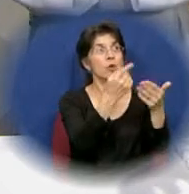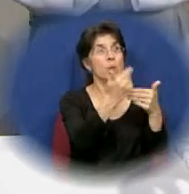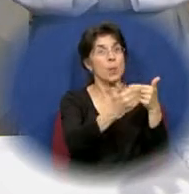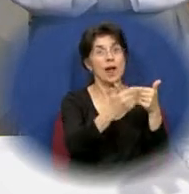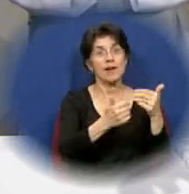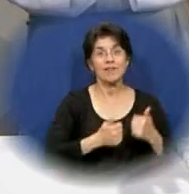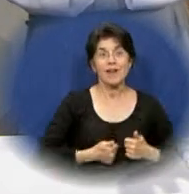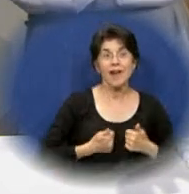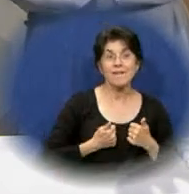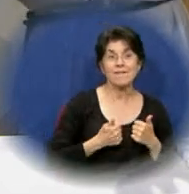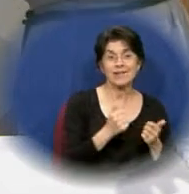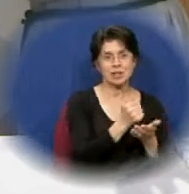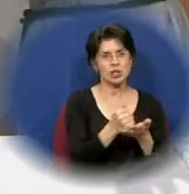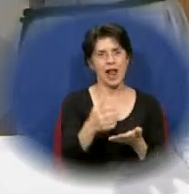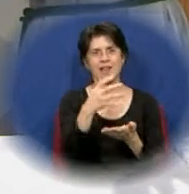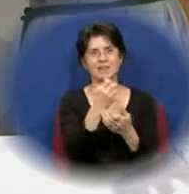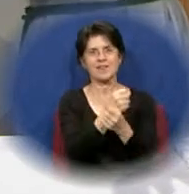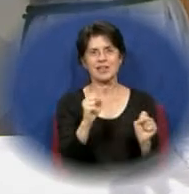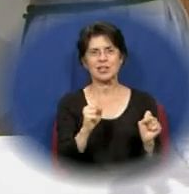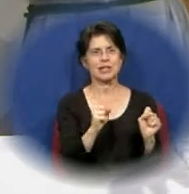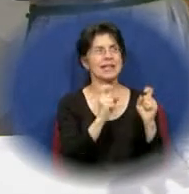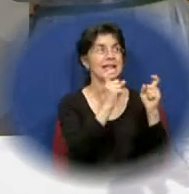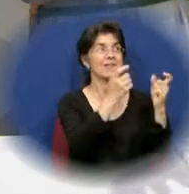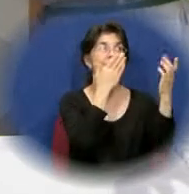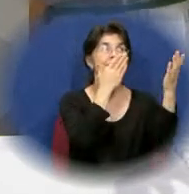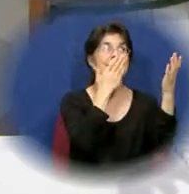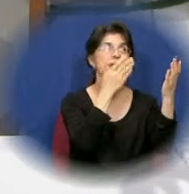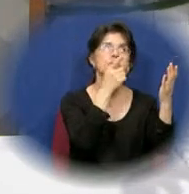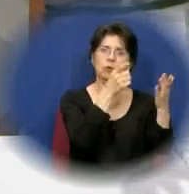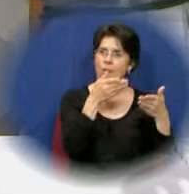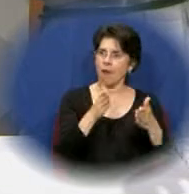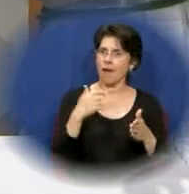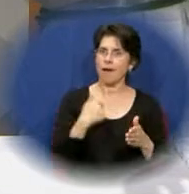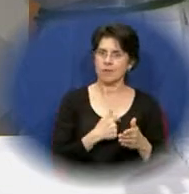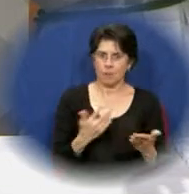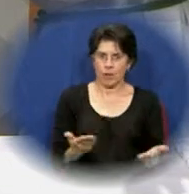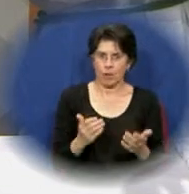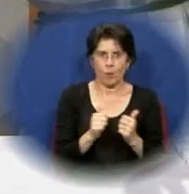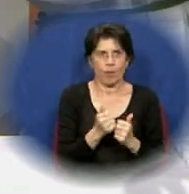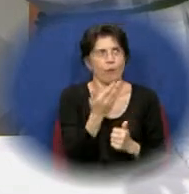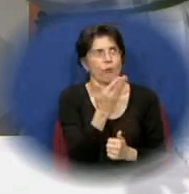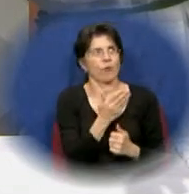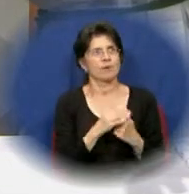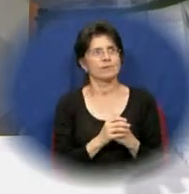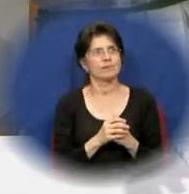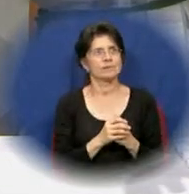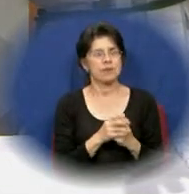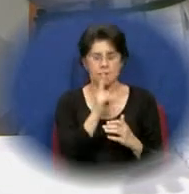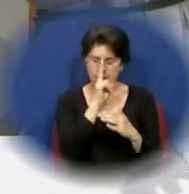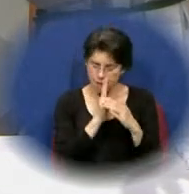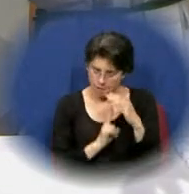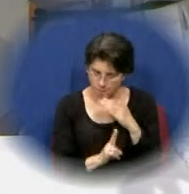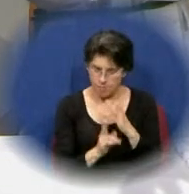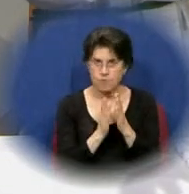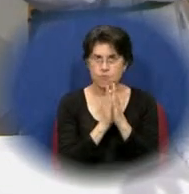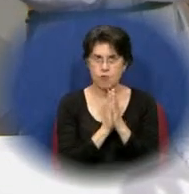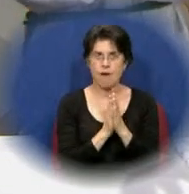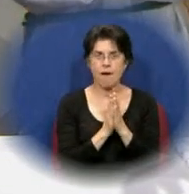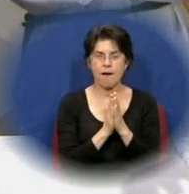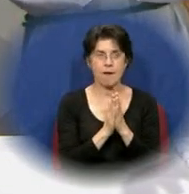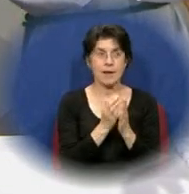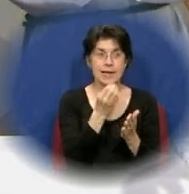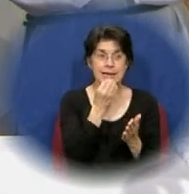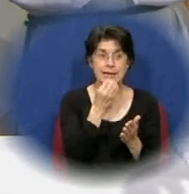salvation, giving thanks that you have held us worthy to be in your presence and minister to you. Humbly we pray that, partaking of the body and